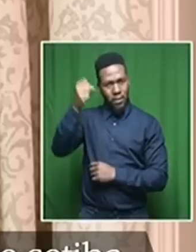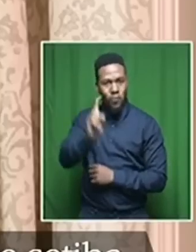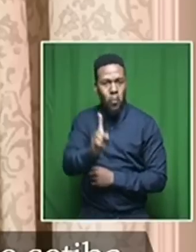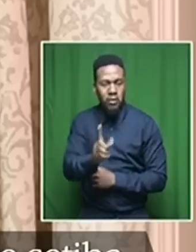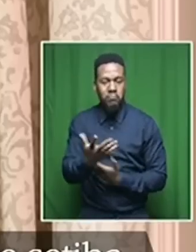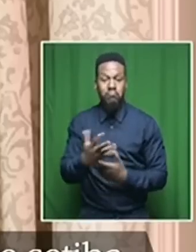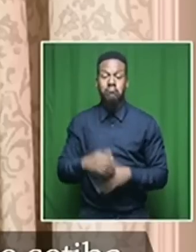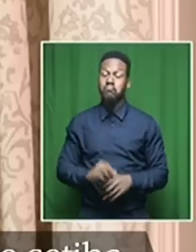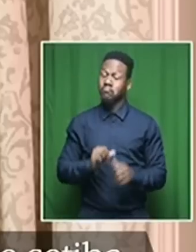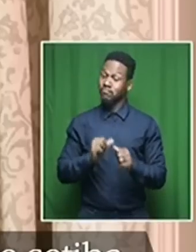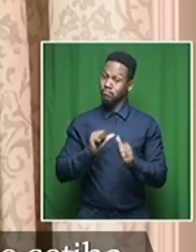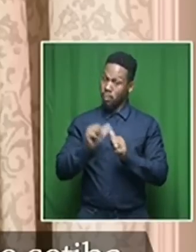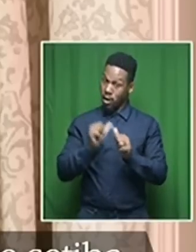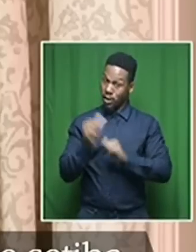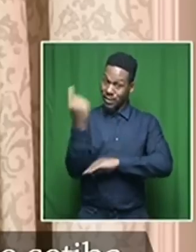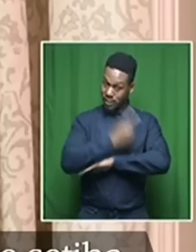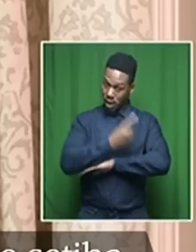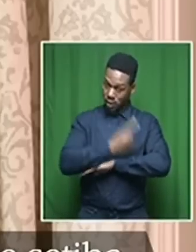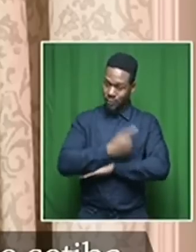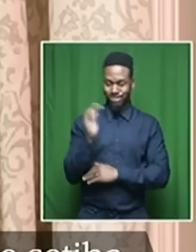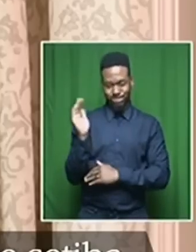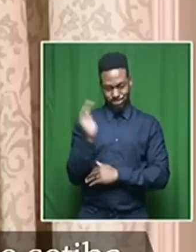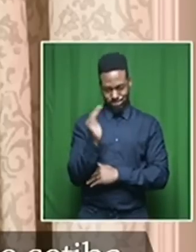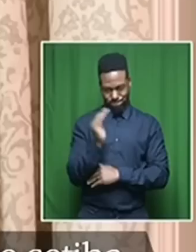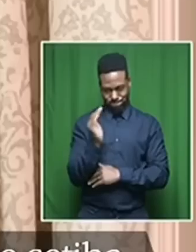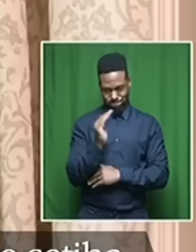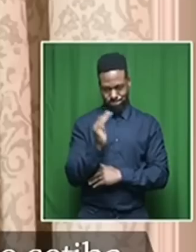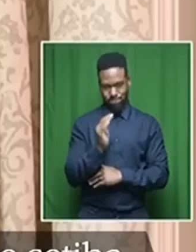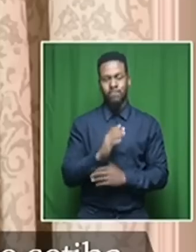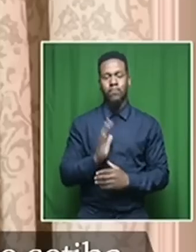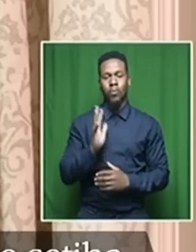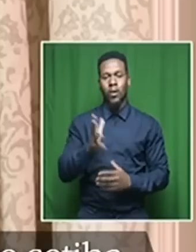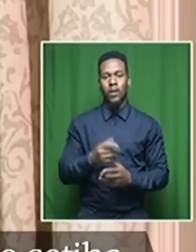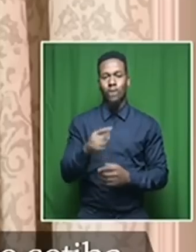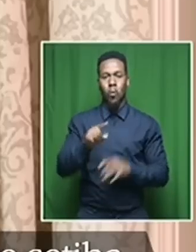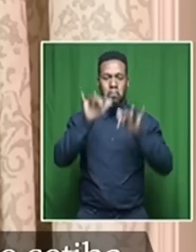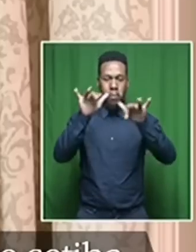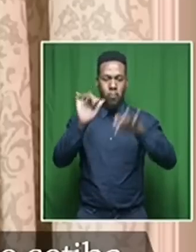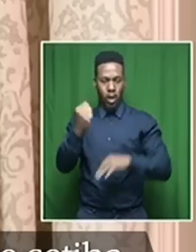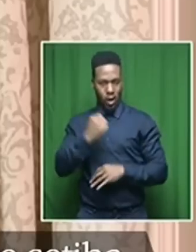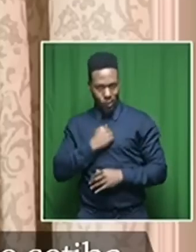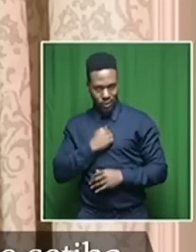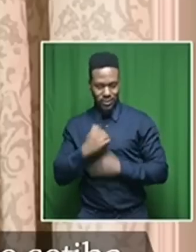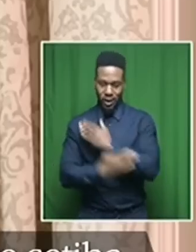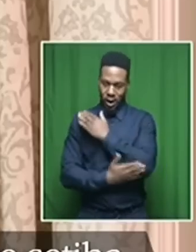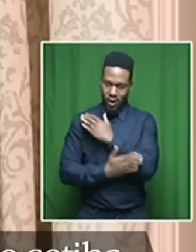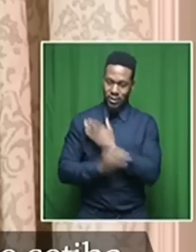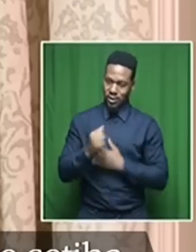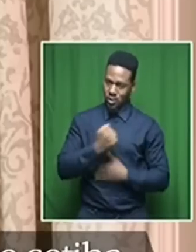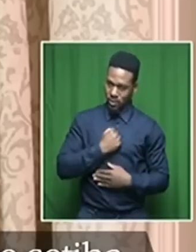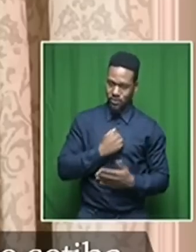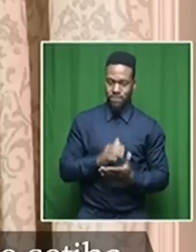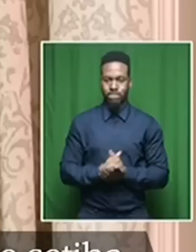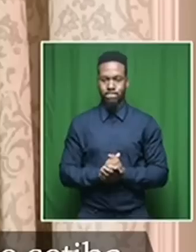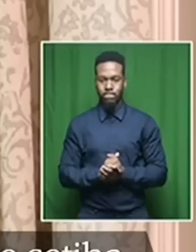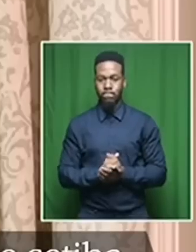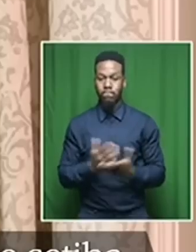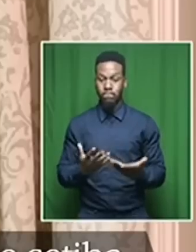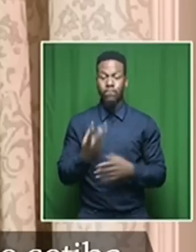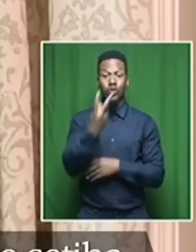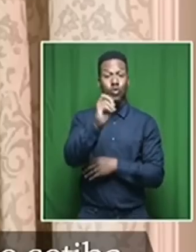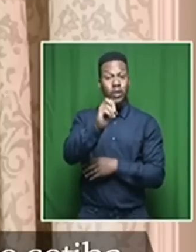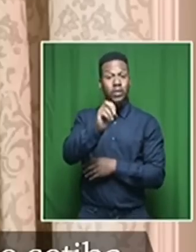days lie ahead for our people and our country. In 2024, we will mark 30